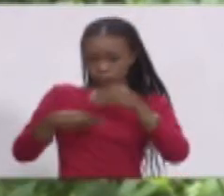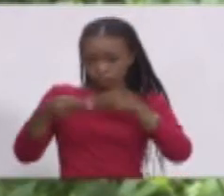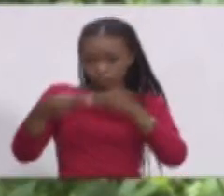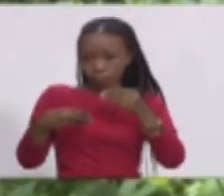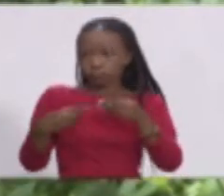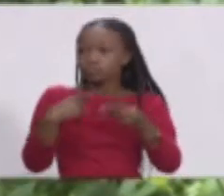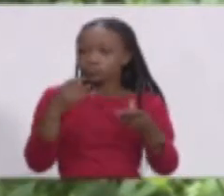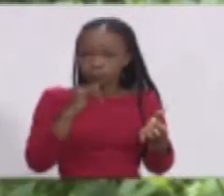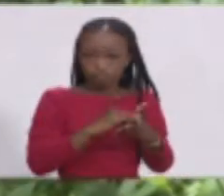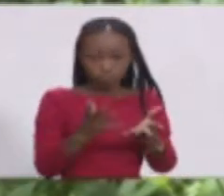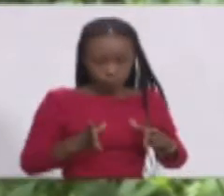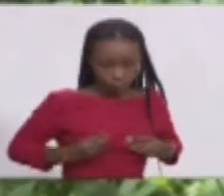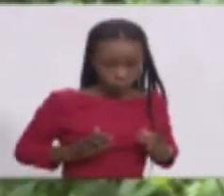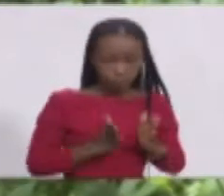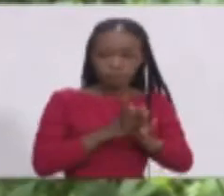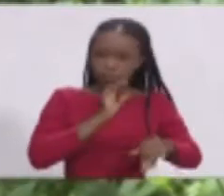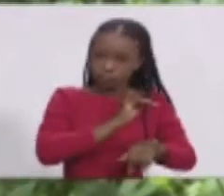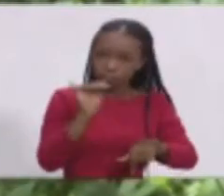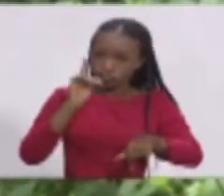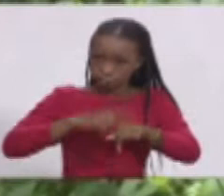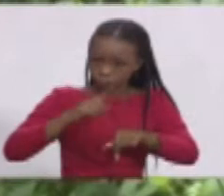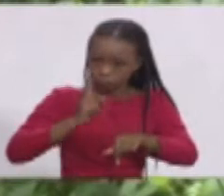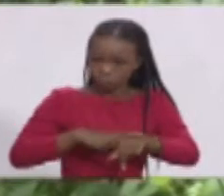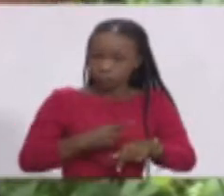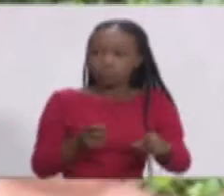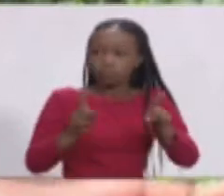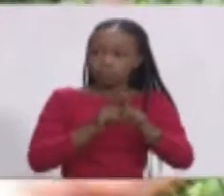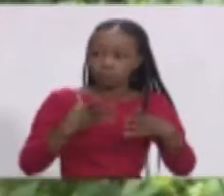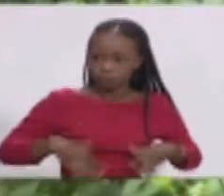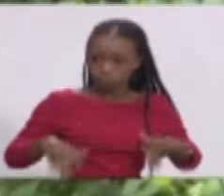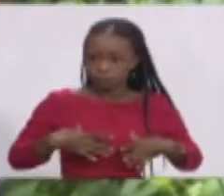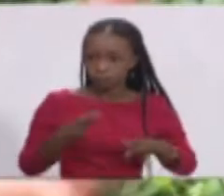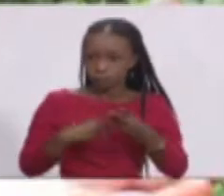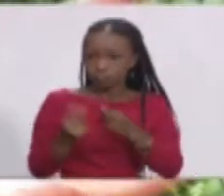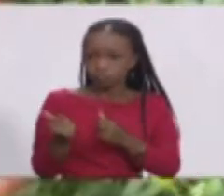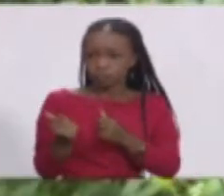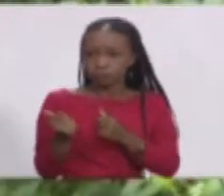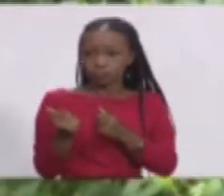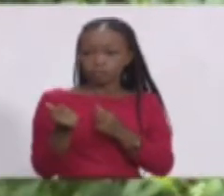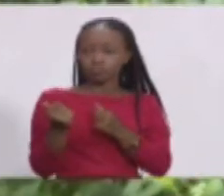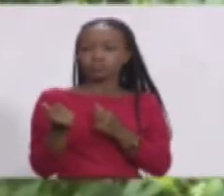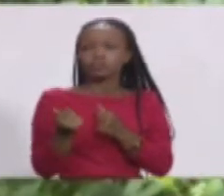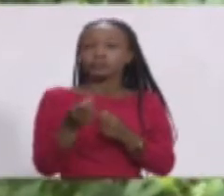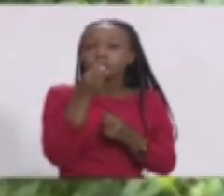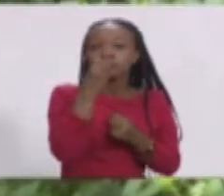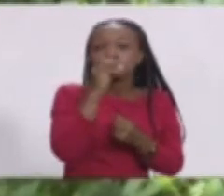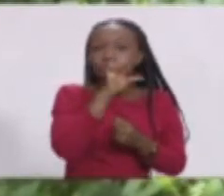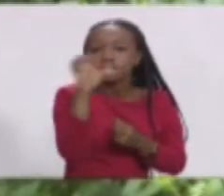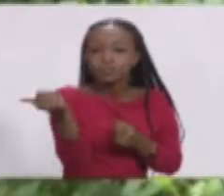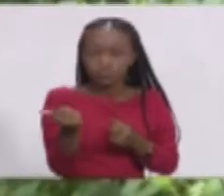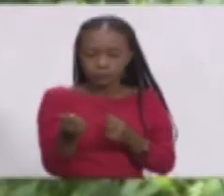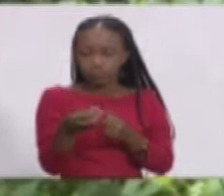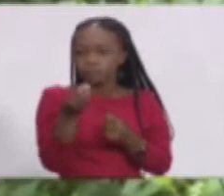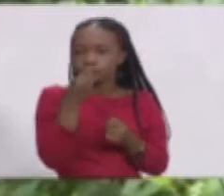can fit within these times. And now that means also people are going to buy things either for food or for other reasons. You need to buy